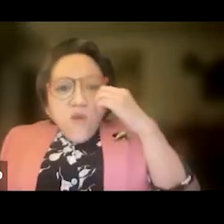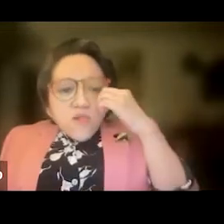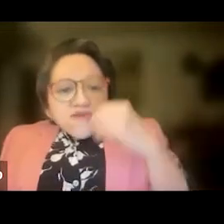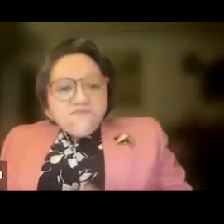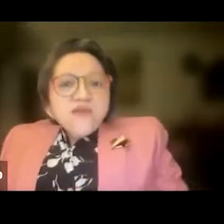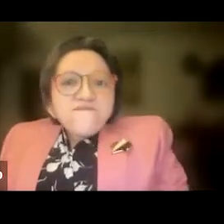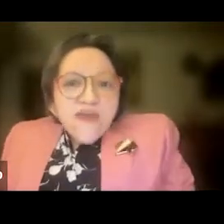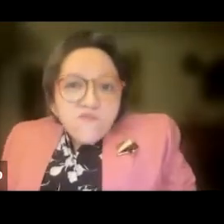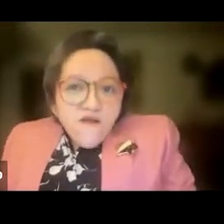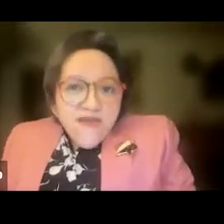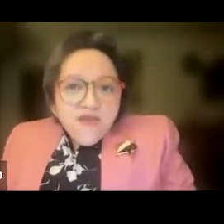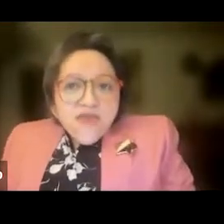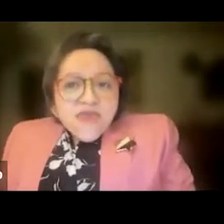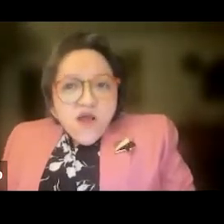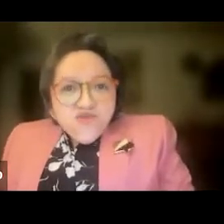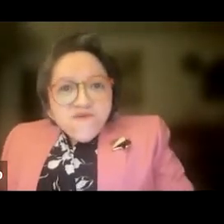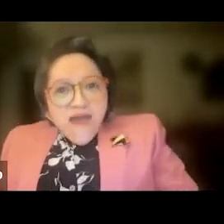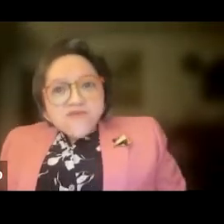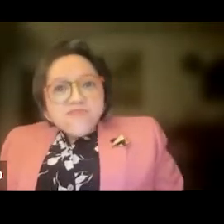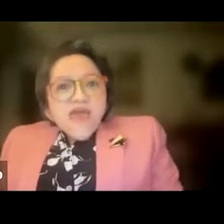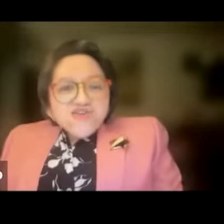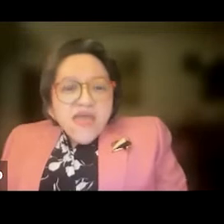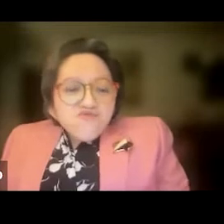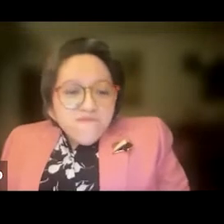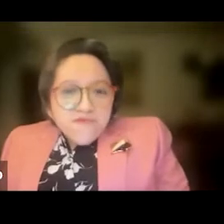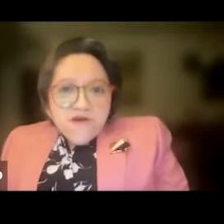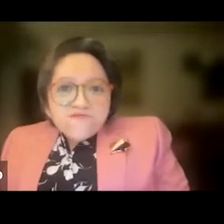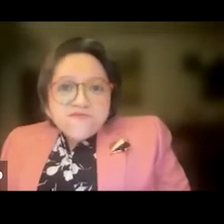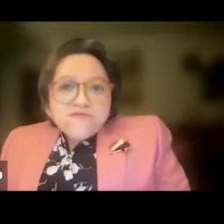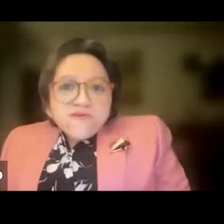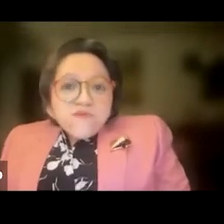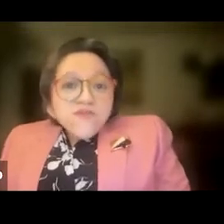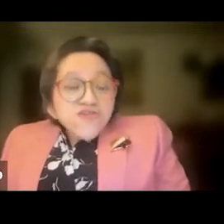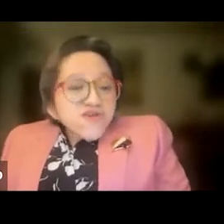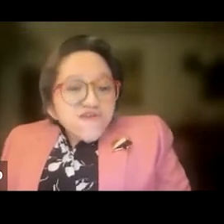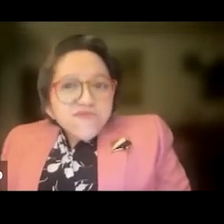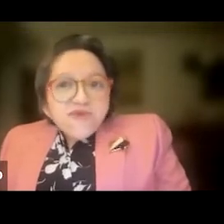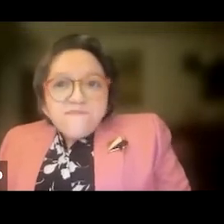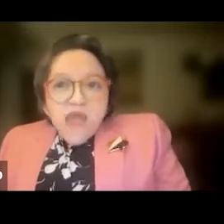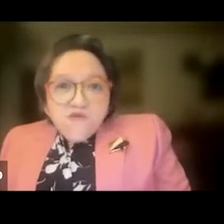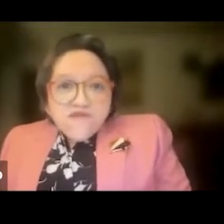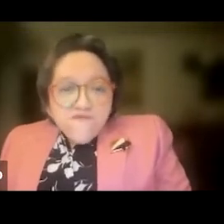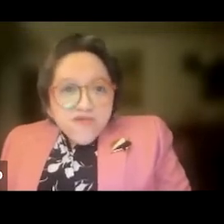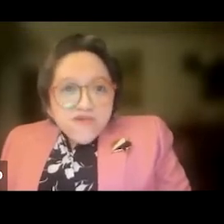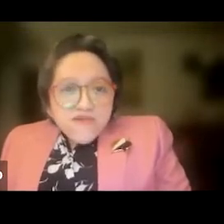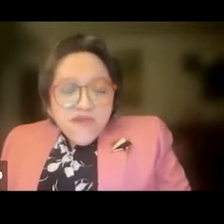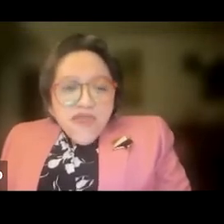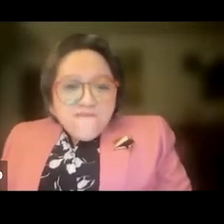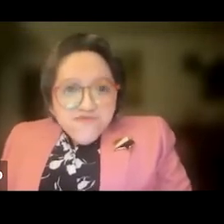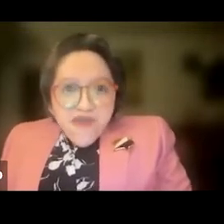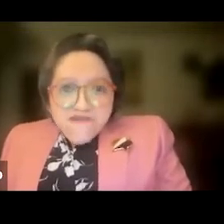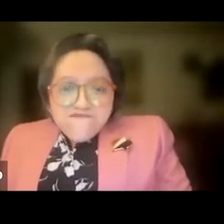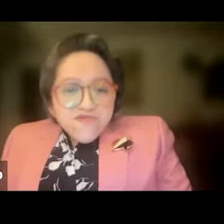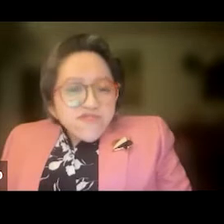Promoting quality of life and welfare can also be found in the hashtag Crip the Vote, which has shifted power to voices